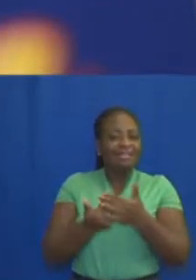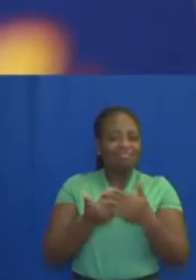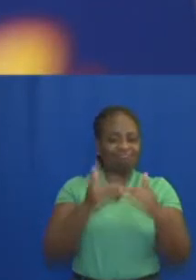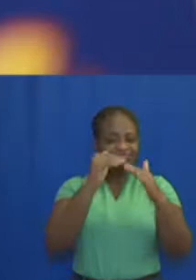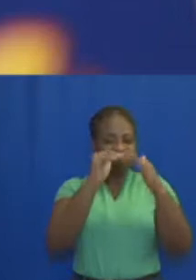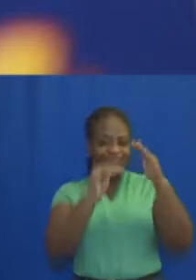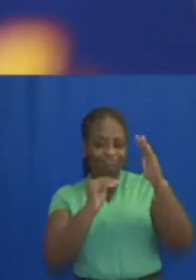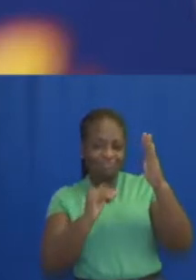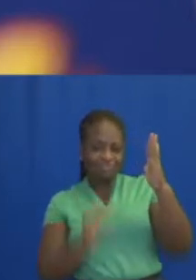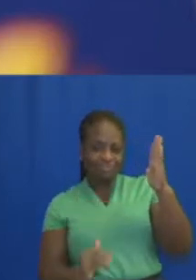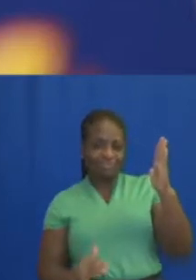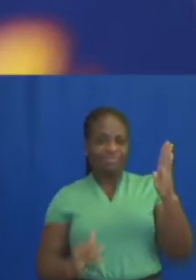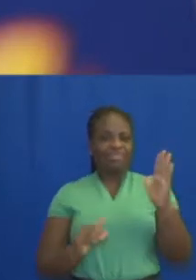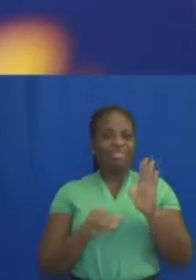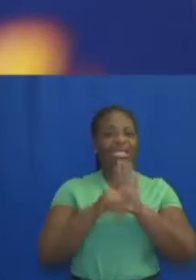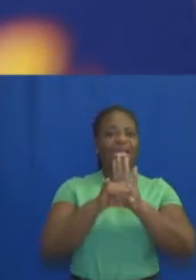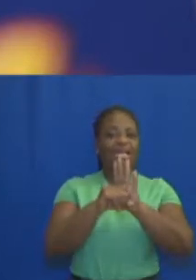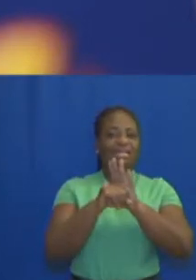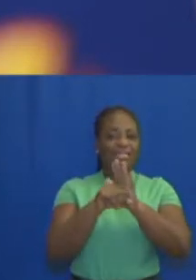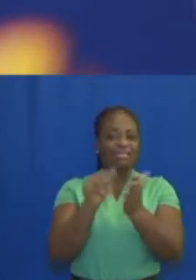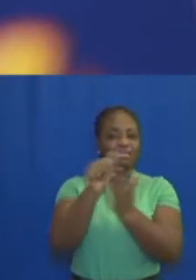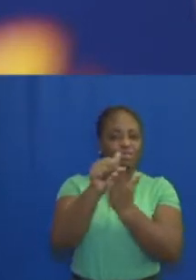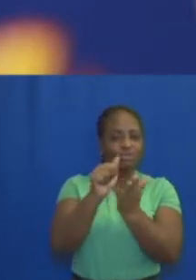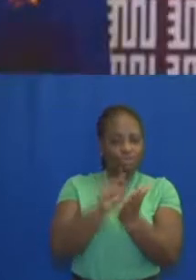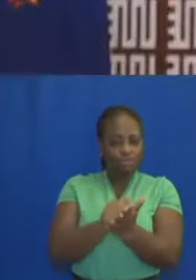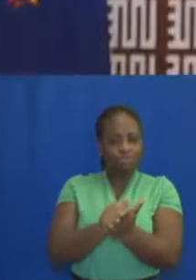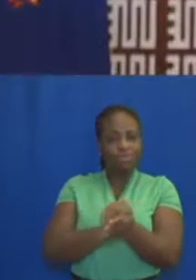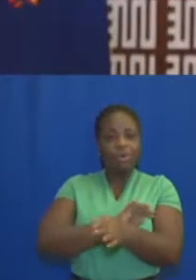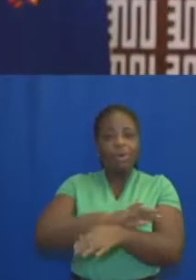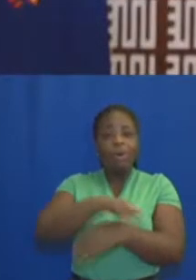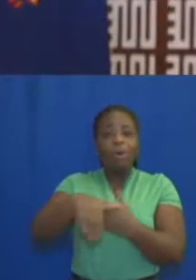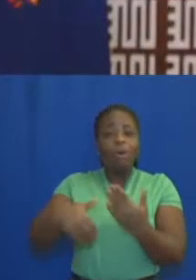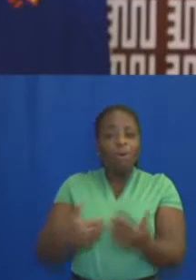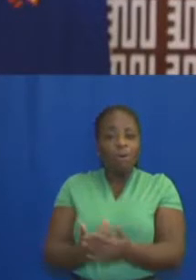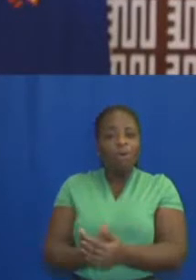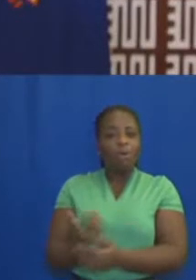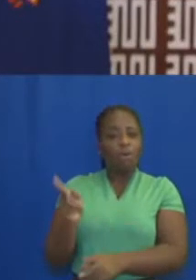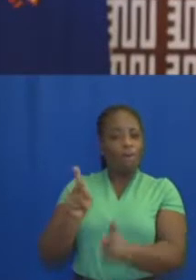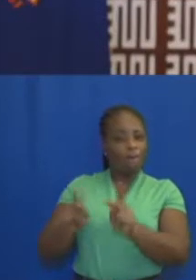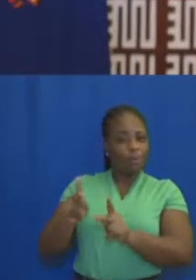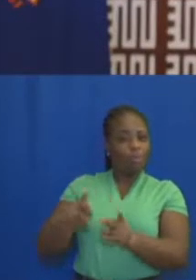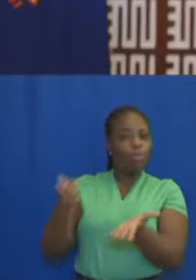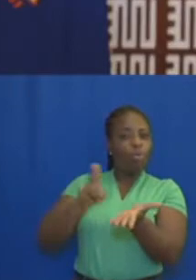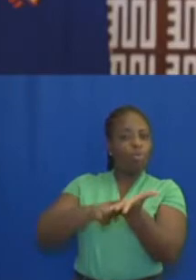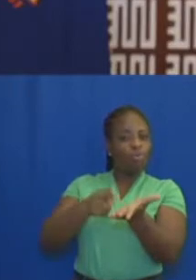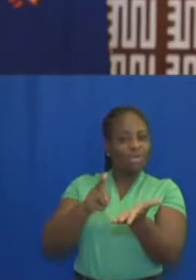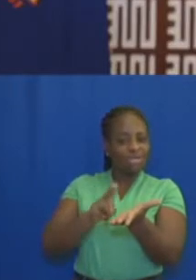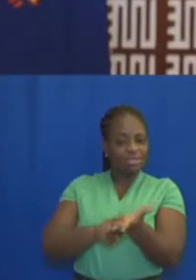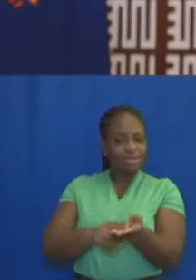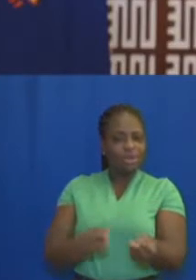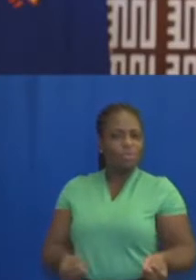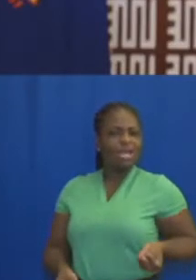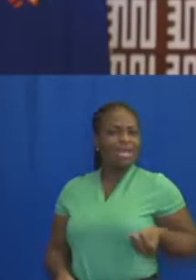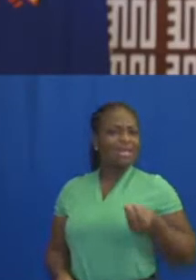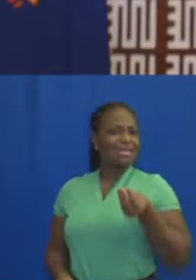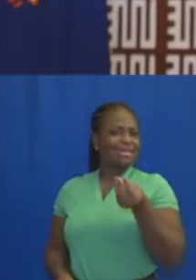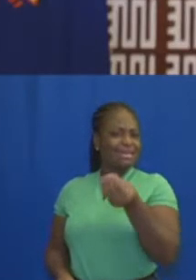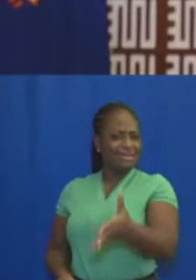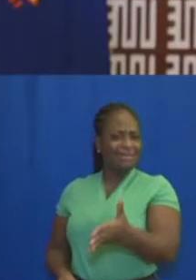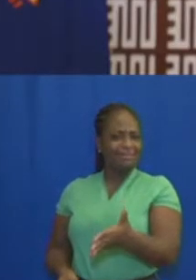of identity documents. All eligible voters were given the